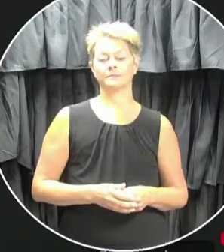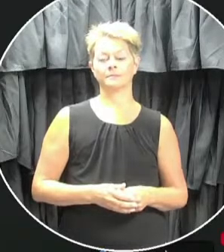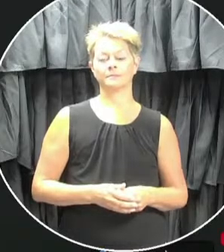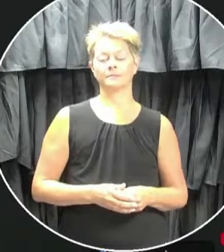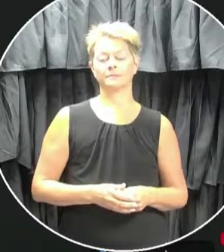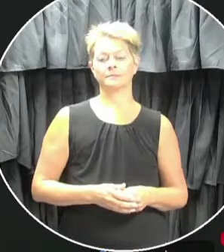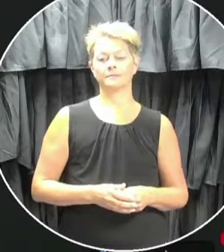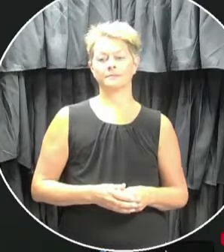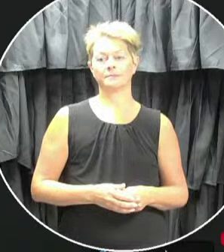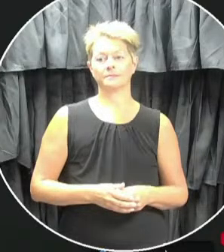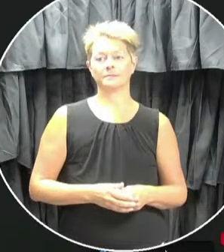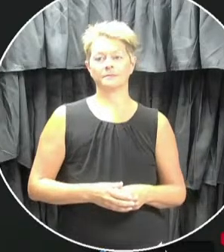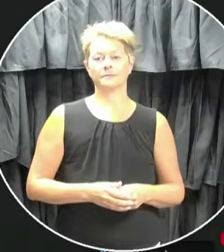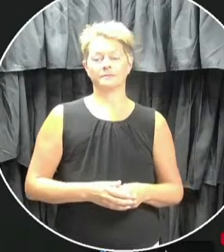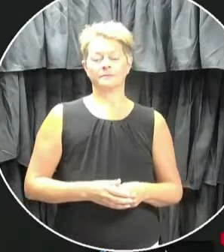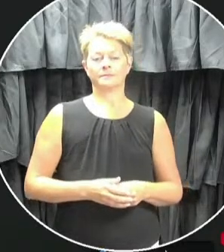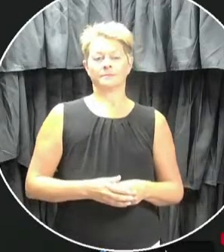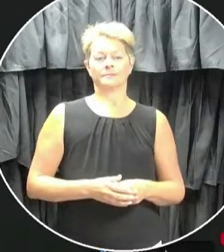Thank you.